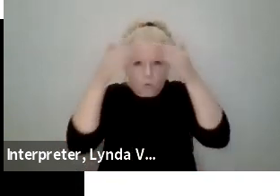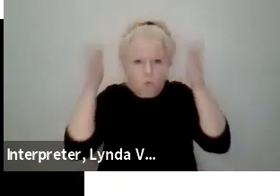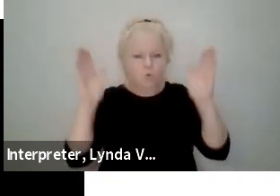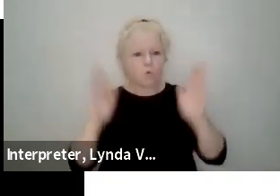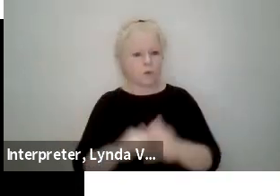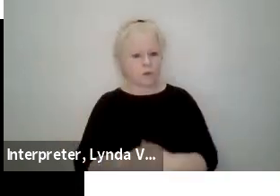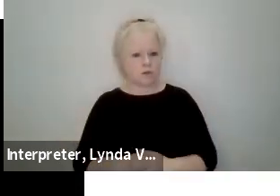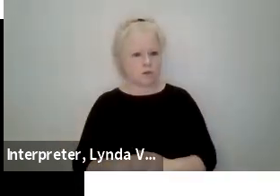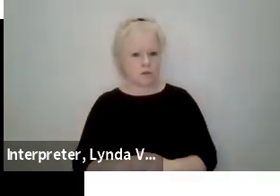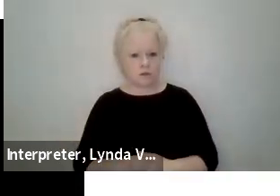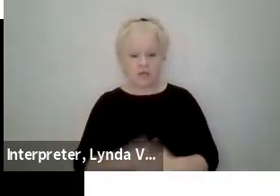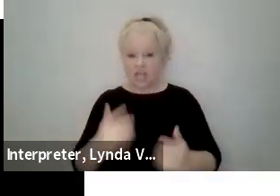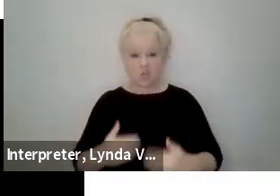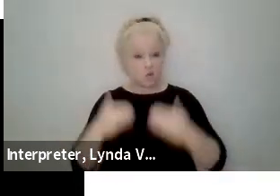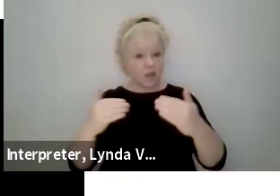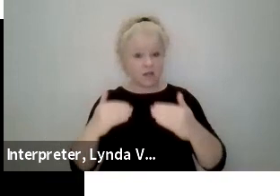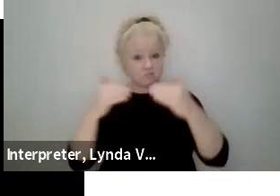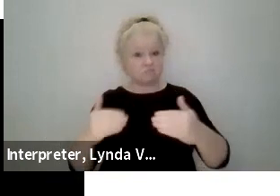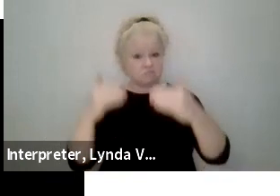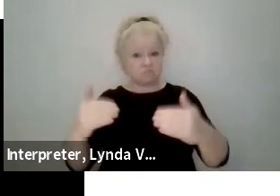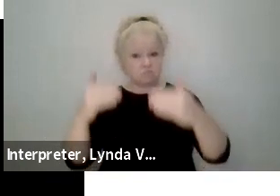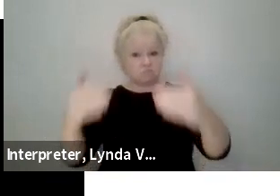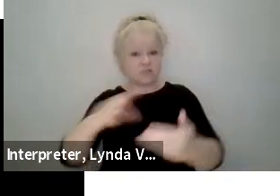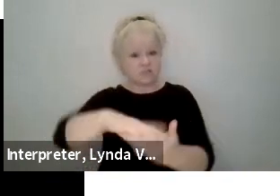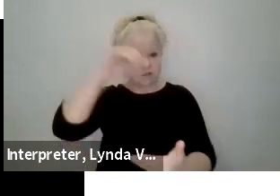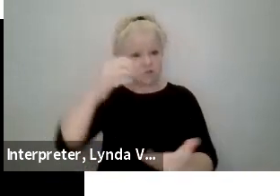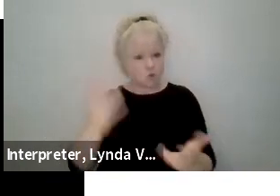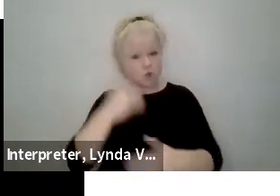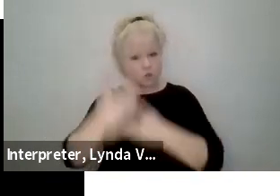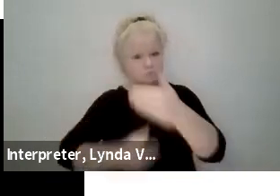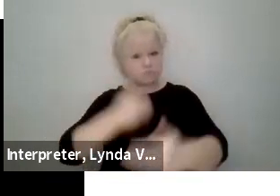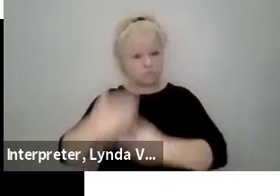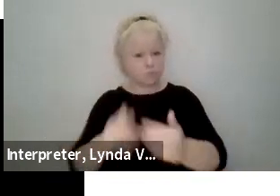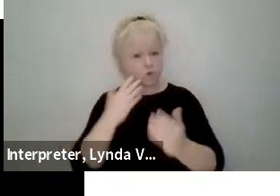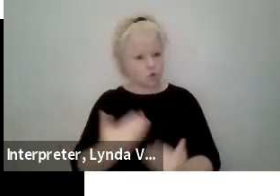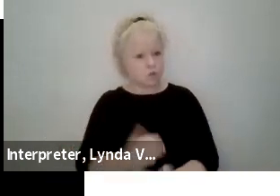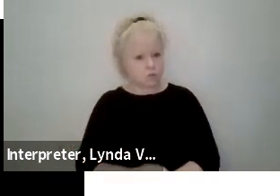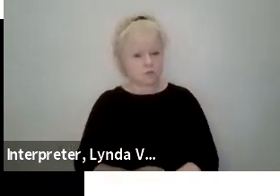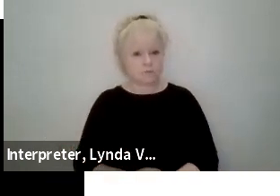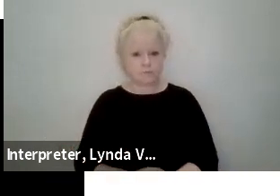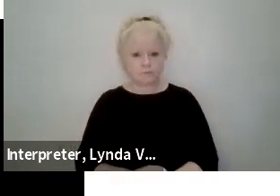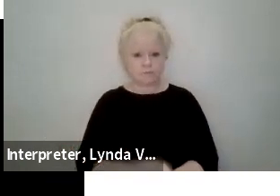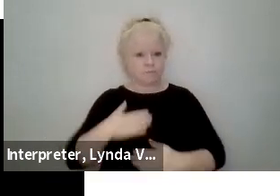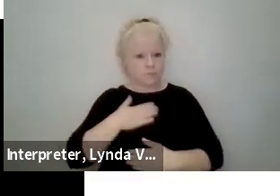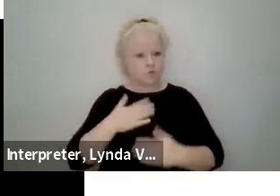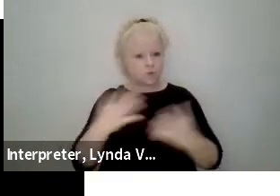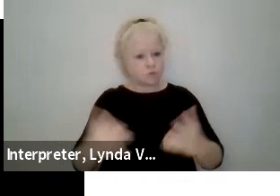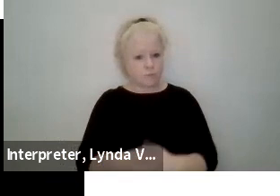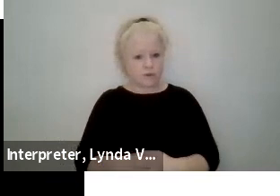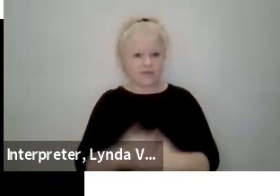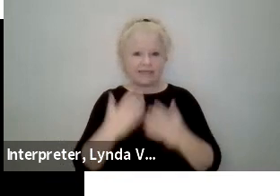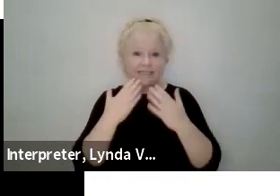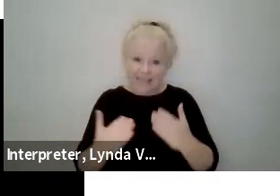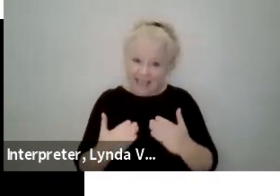you execute each lesson. So I really enjoyed working with you. And I thank you so much for allowing